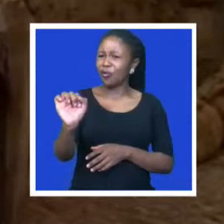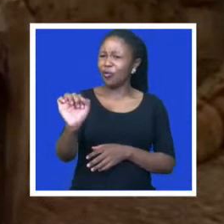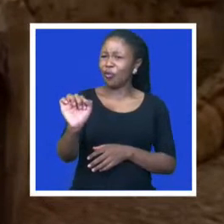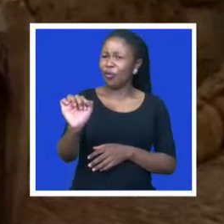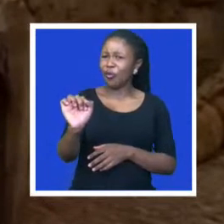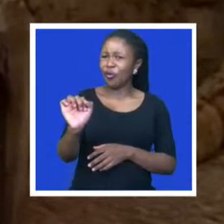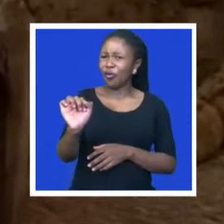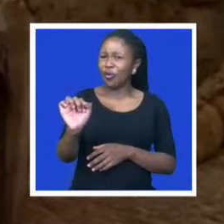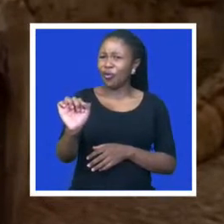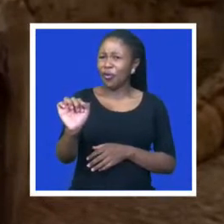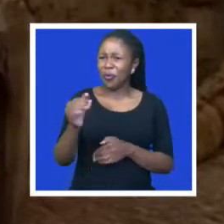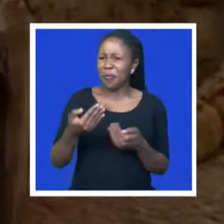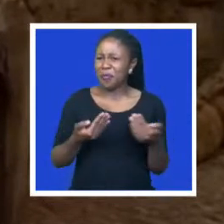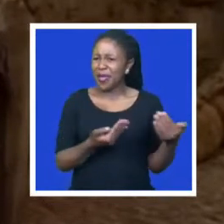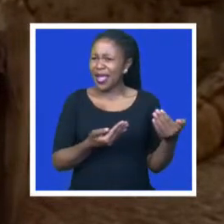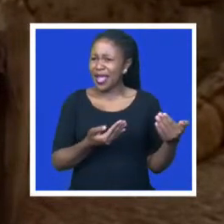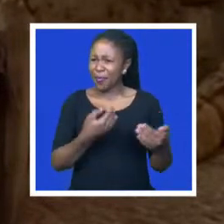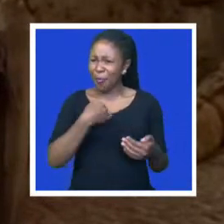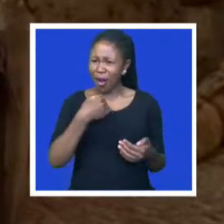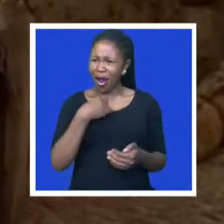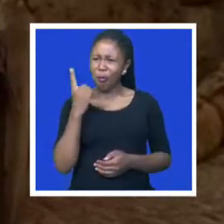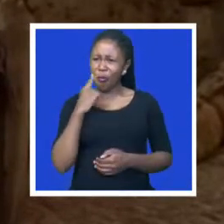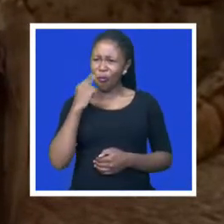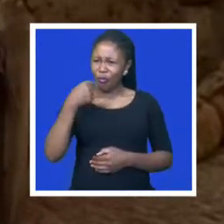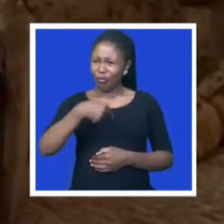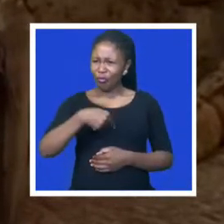the babe leaped in my womb for joy.